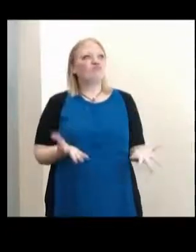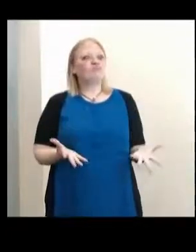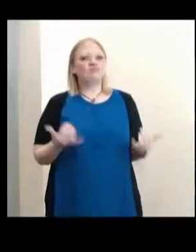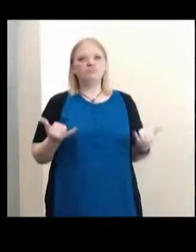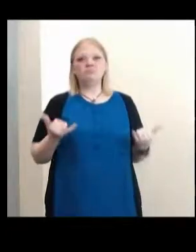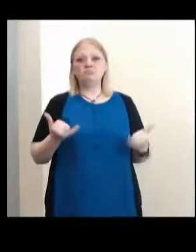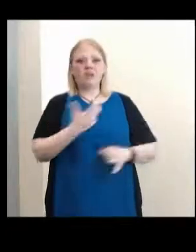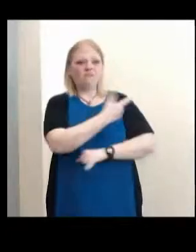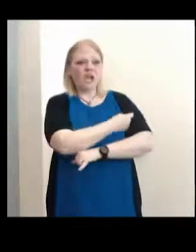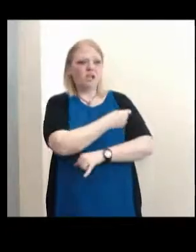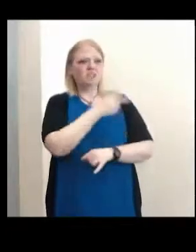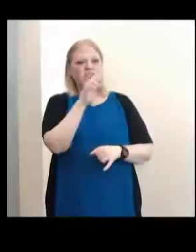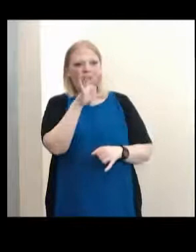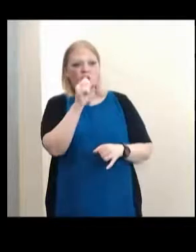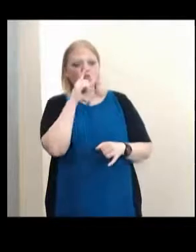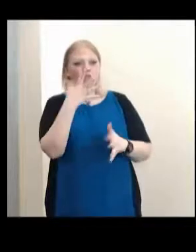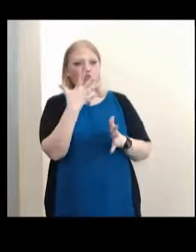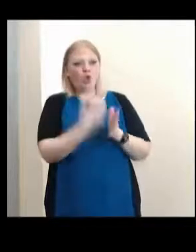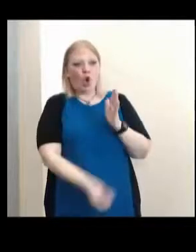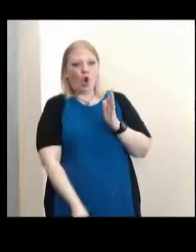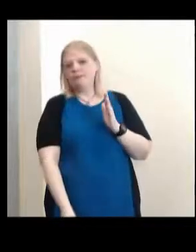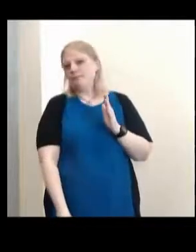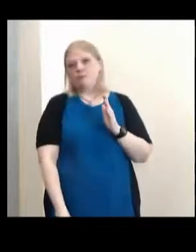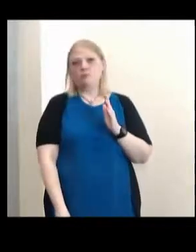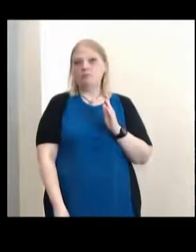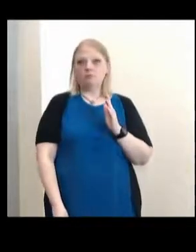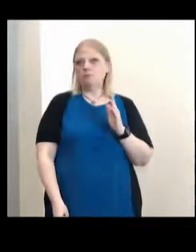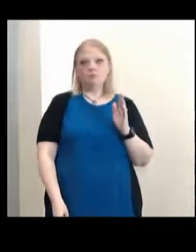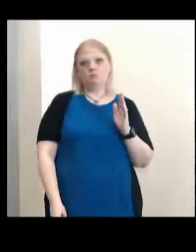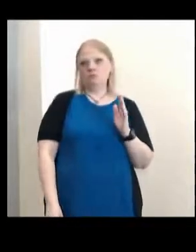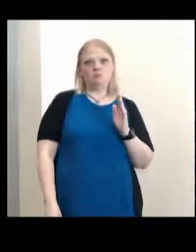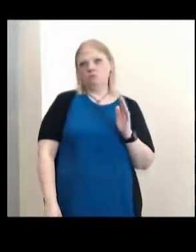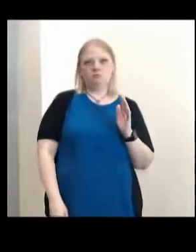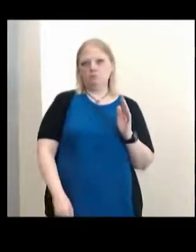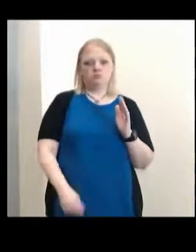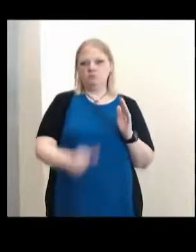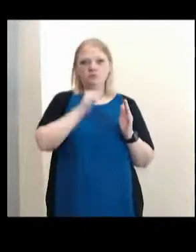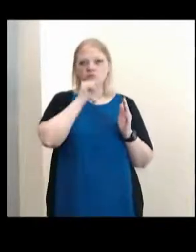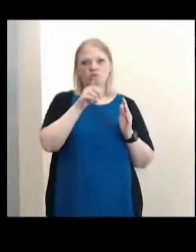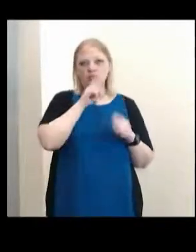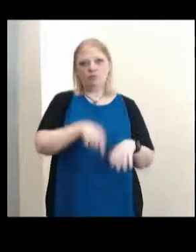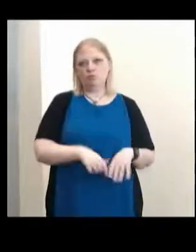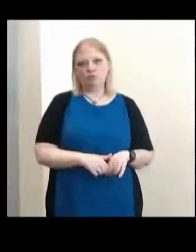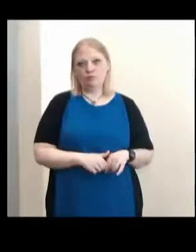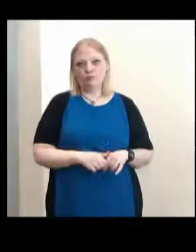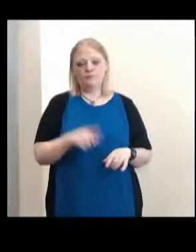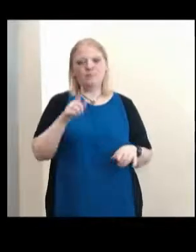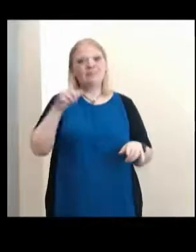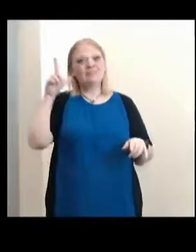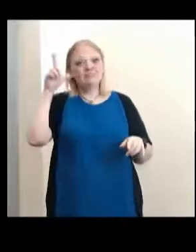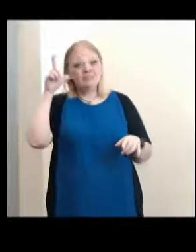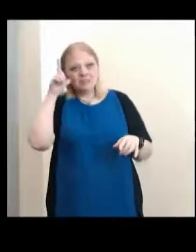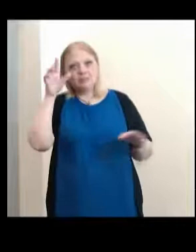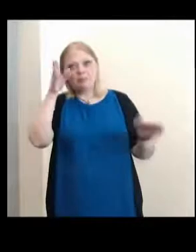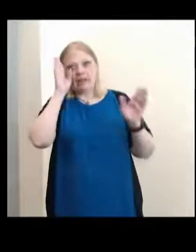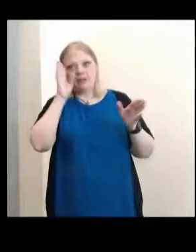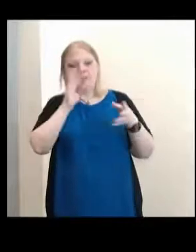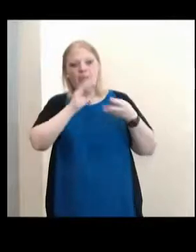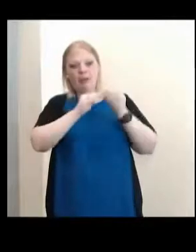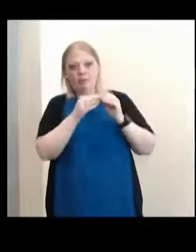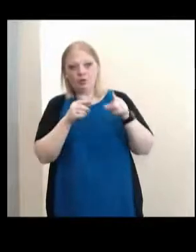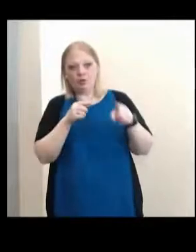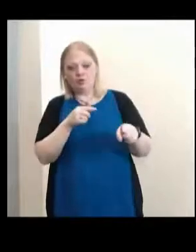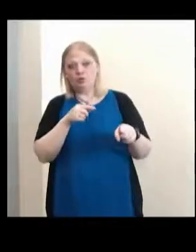the virus is gone, so we can let down our guard, that's not true. And so we have to listen to the numbers and